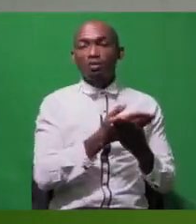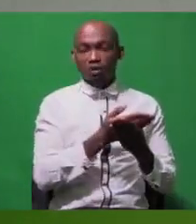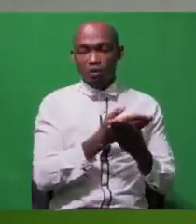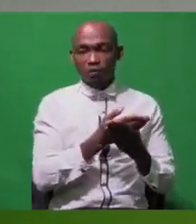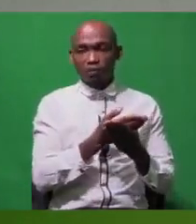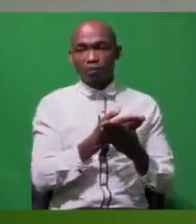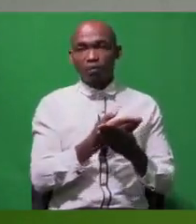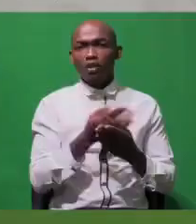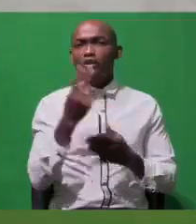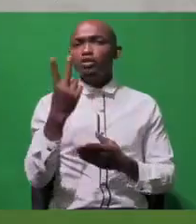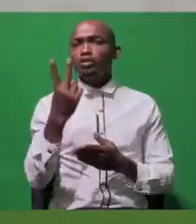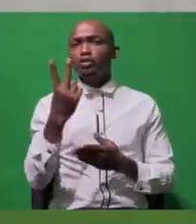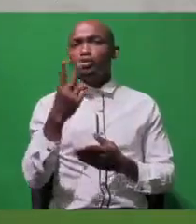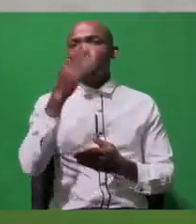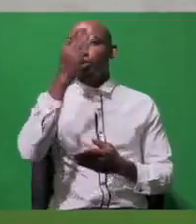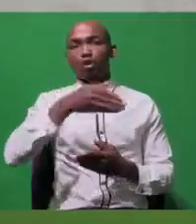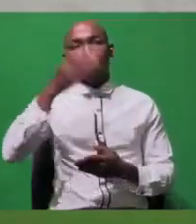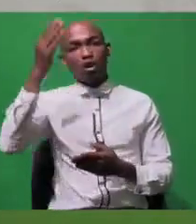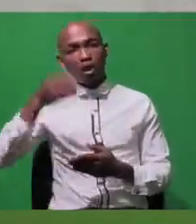book?